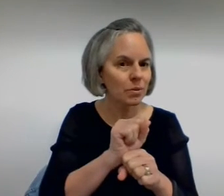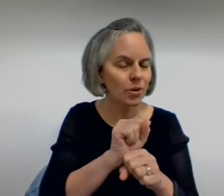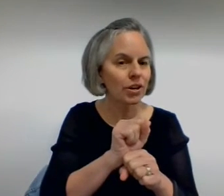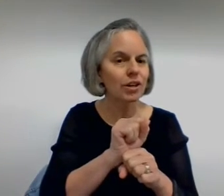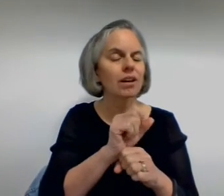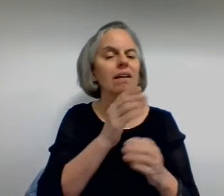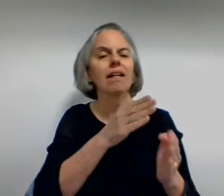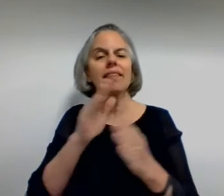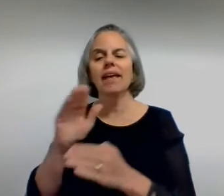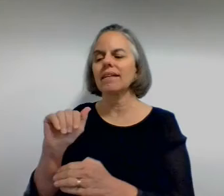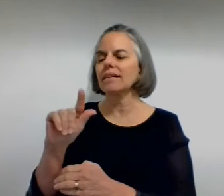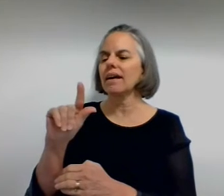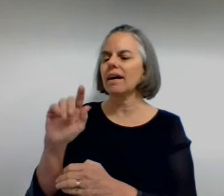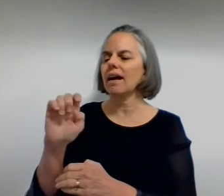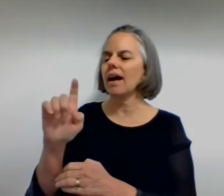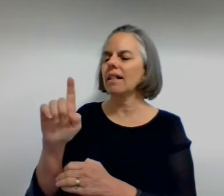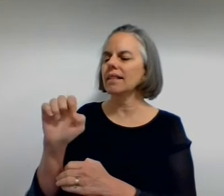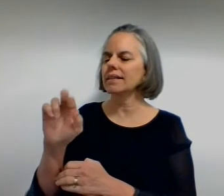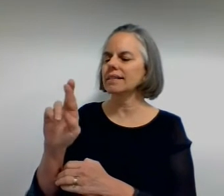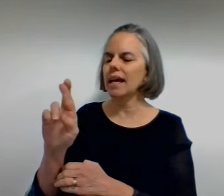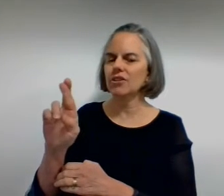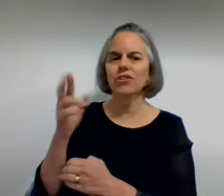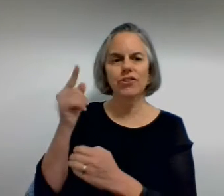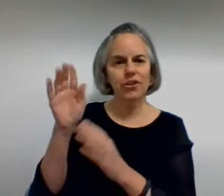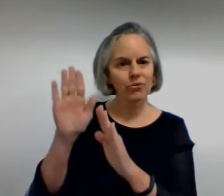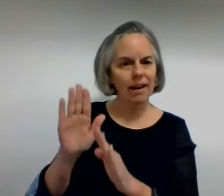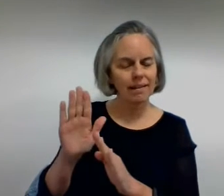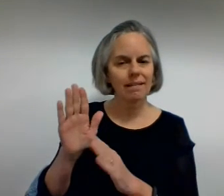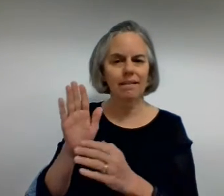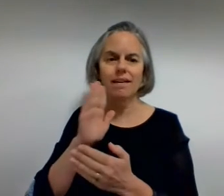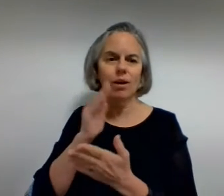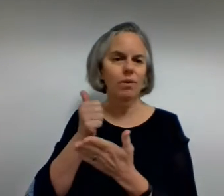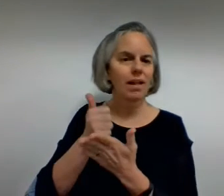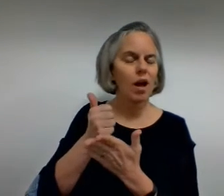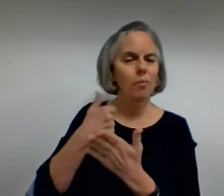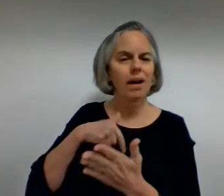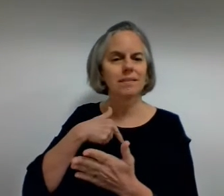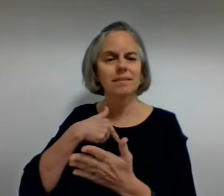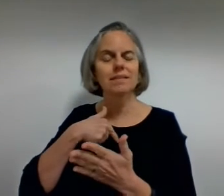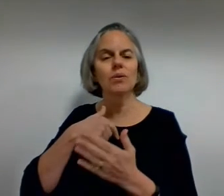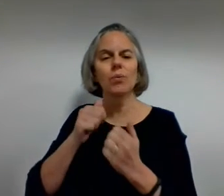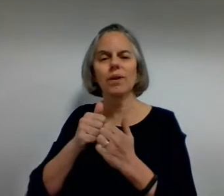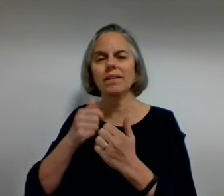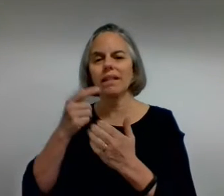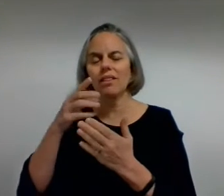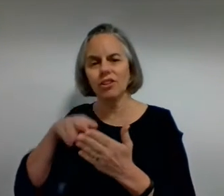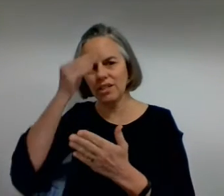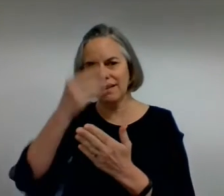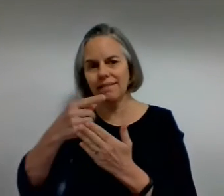then we'll learn about Alexander the Great, which helps us bridge into what we'll learn next quarter in ancient